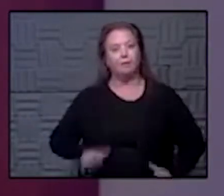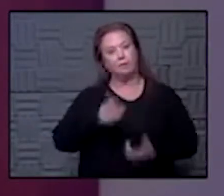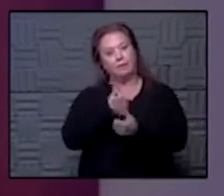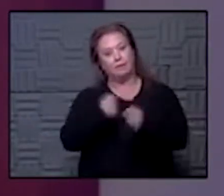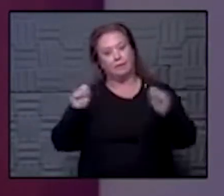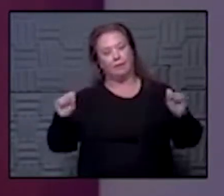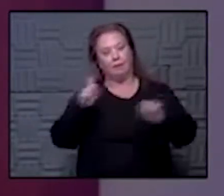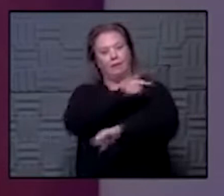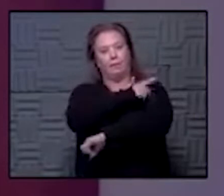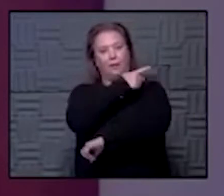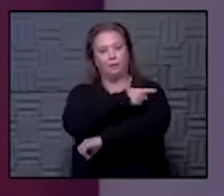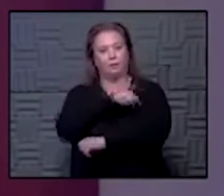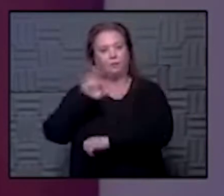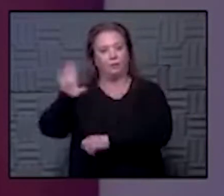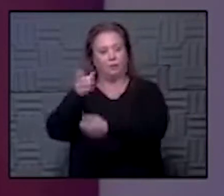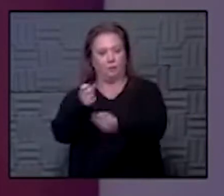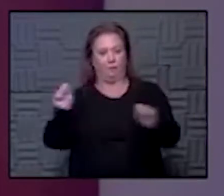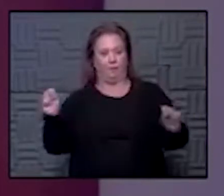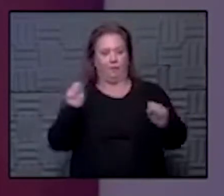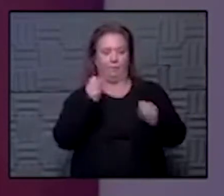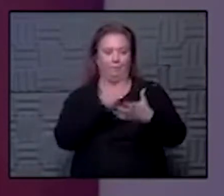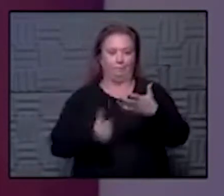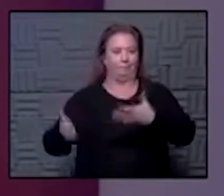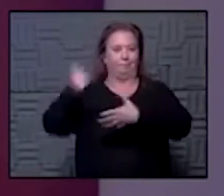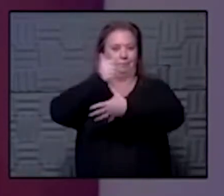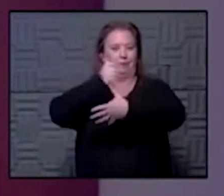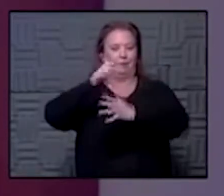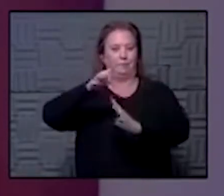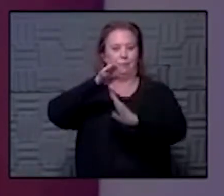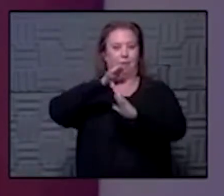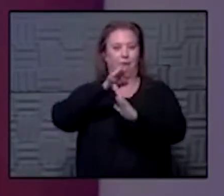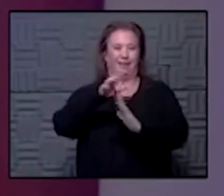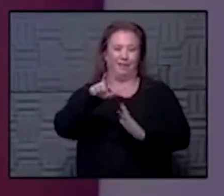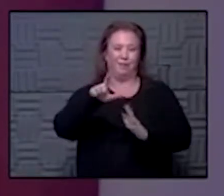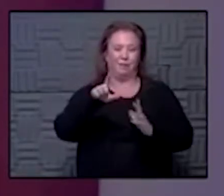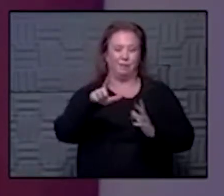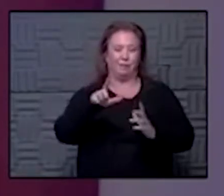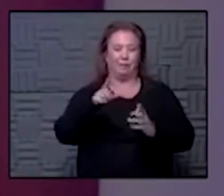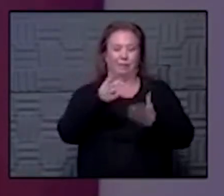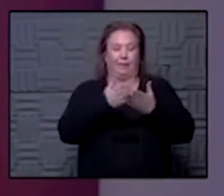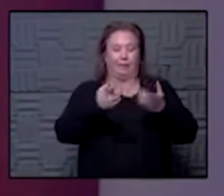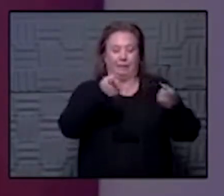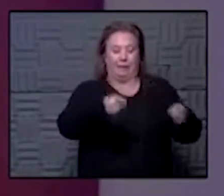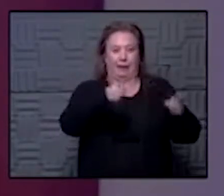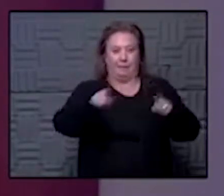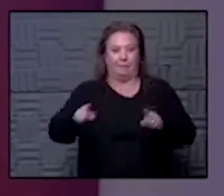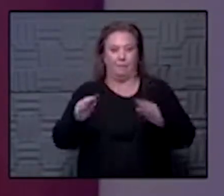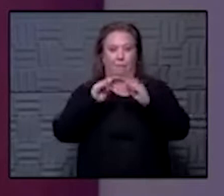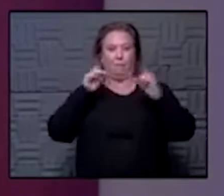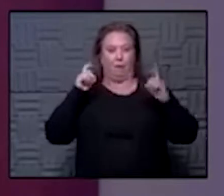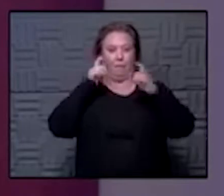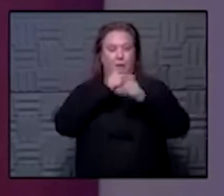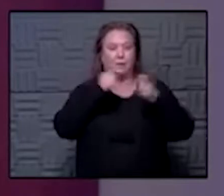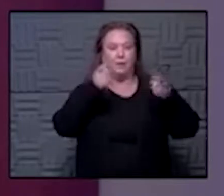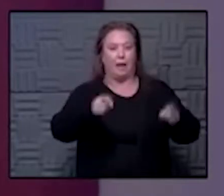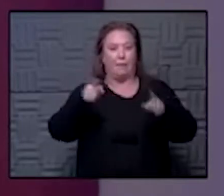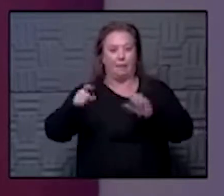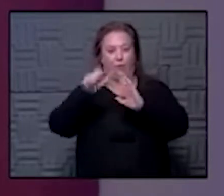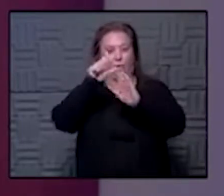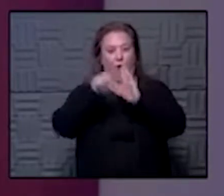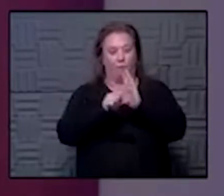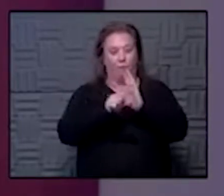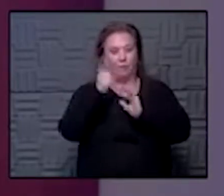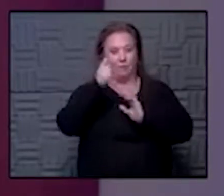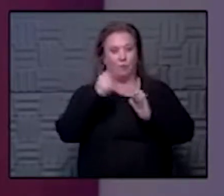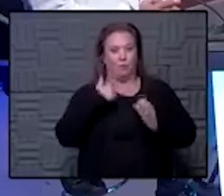patient first and foremost, because there are some comorbidities that can really arise and more complications because if you operate on somebody with